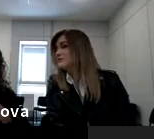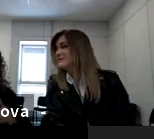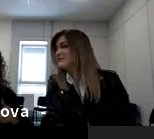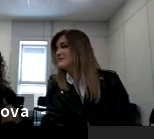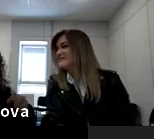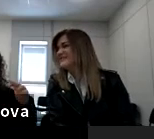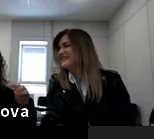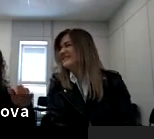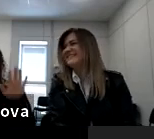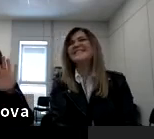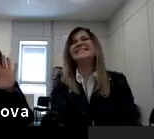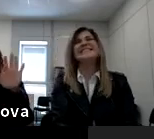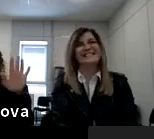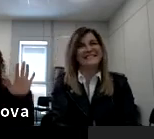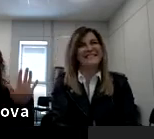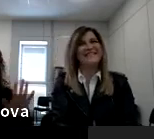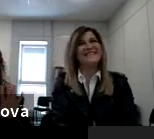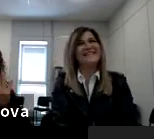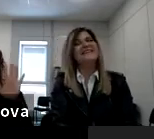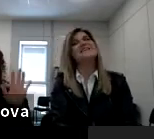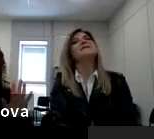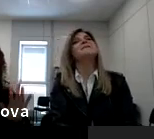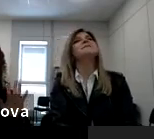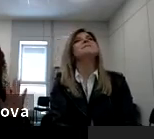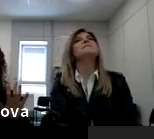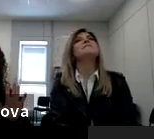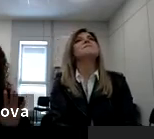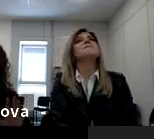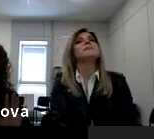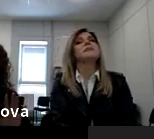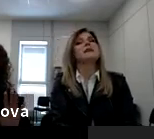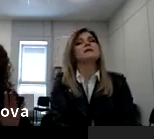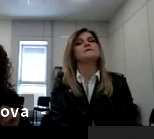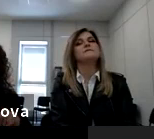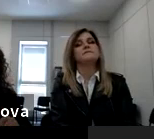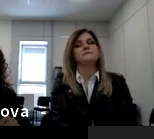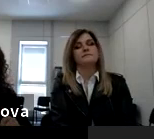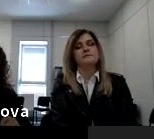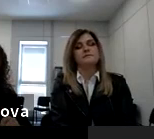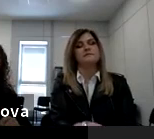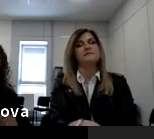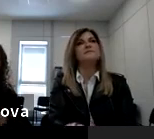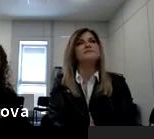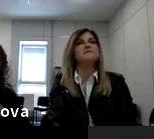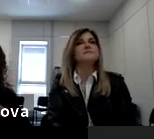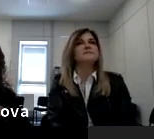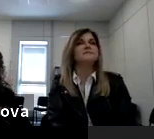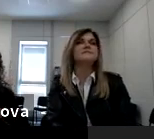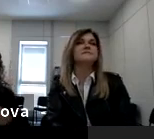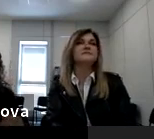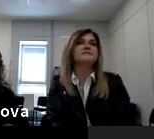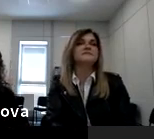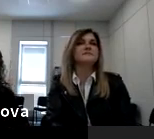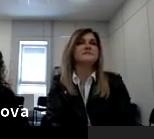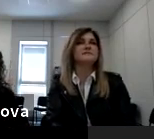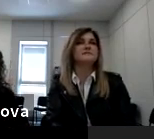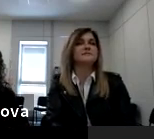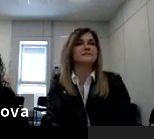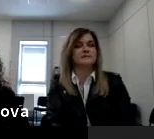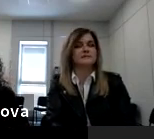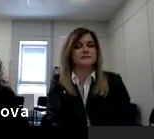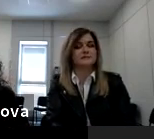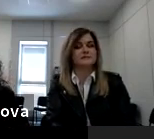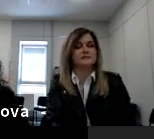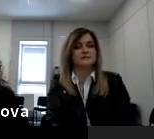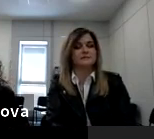light spot is very diffused, so diffused edges, and the color mixing is really nice.